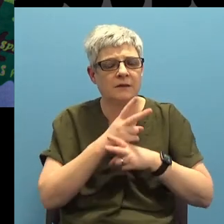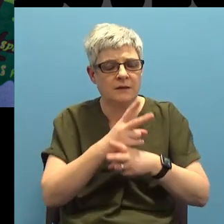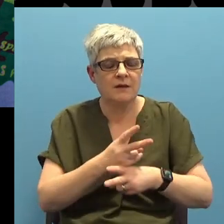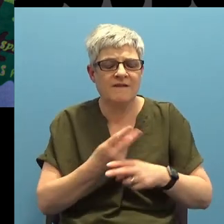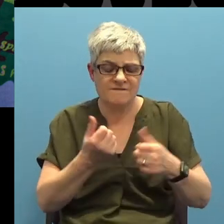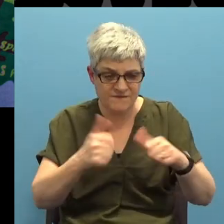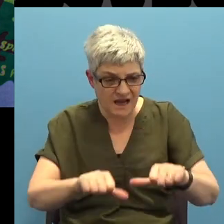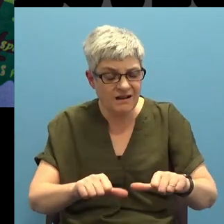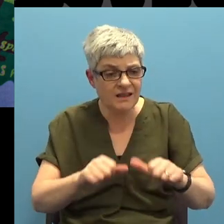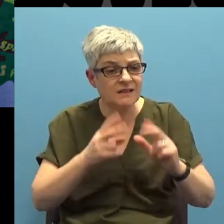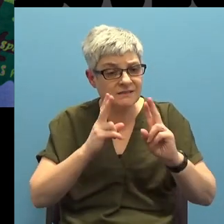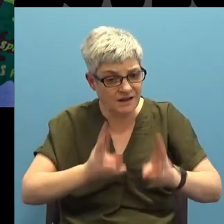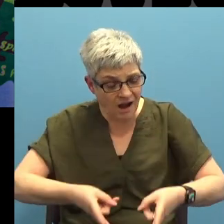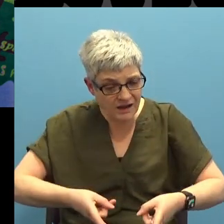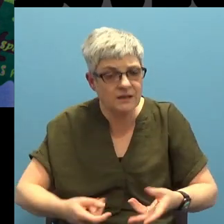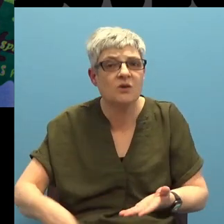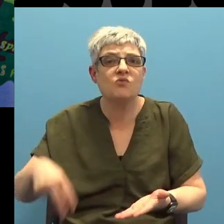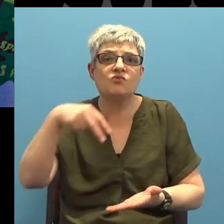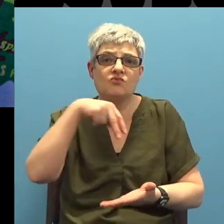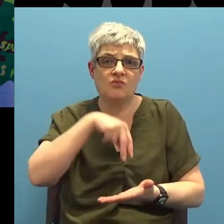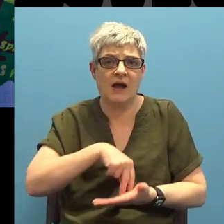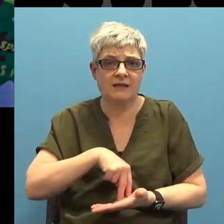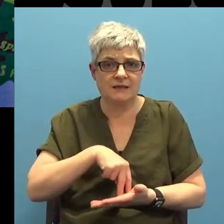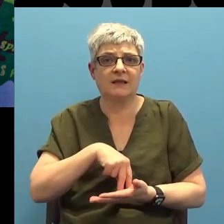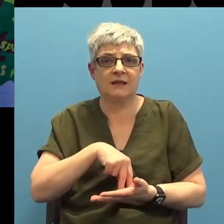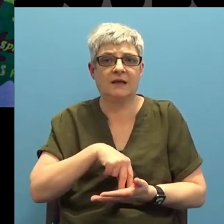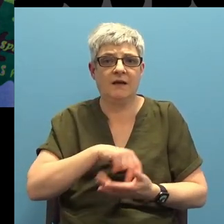and finally dying and rising again for us.